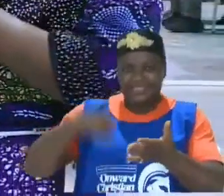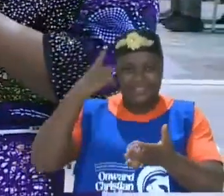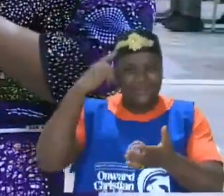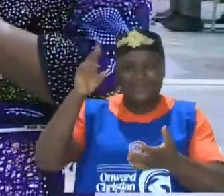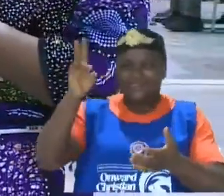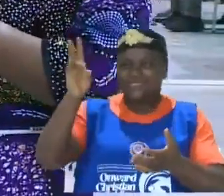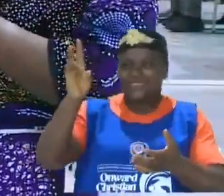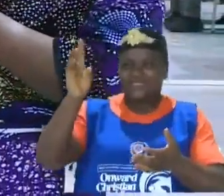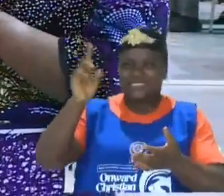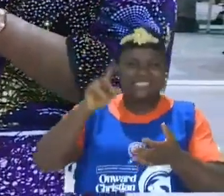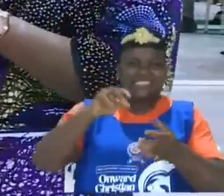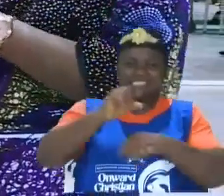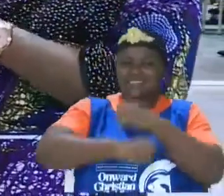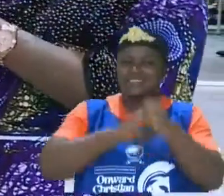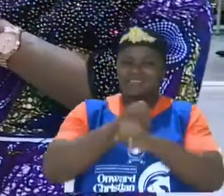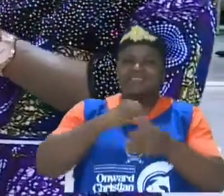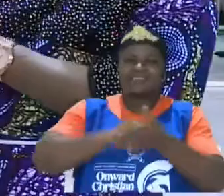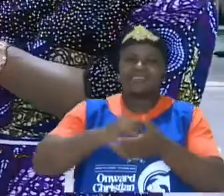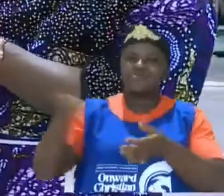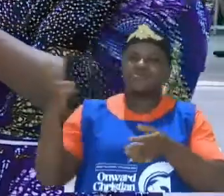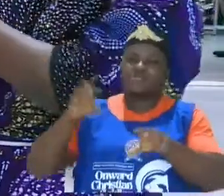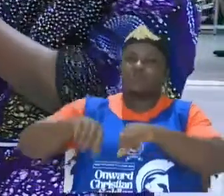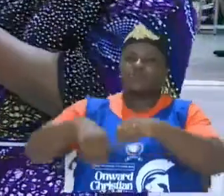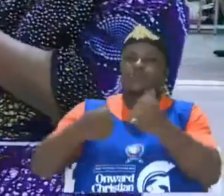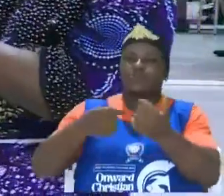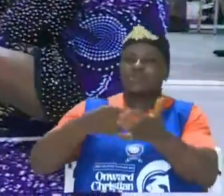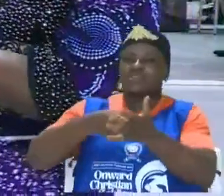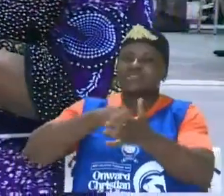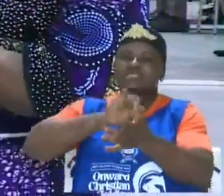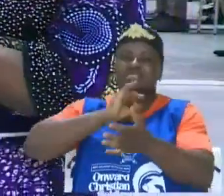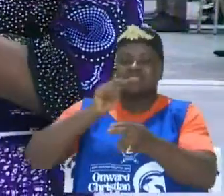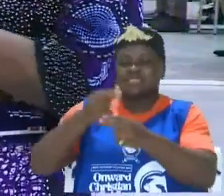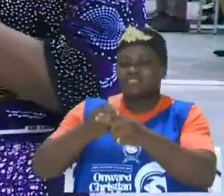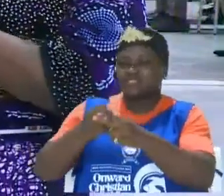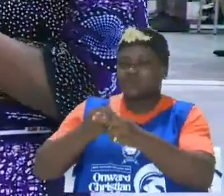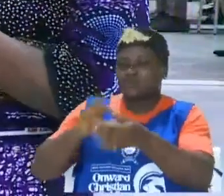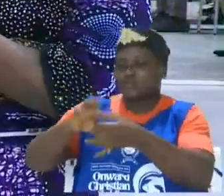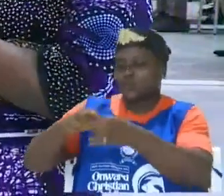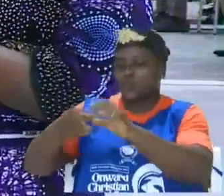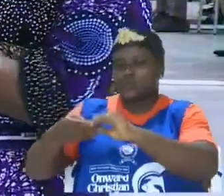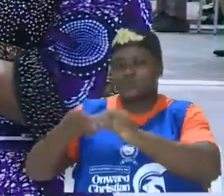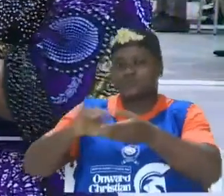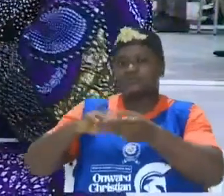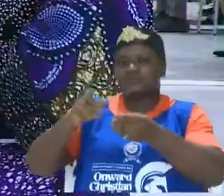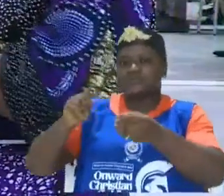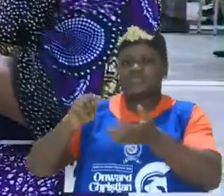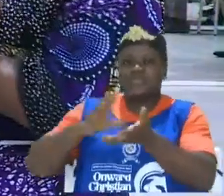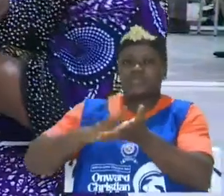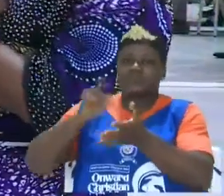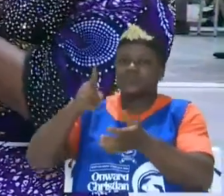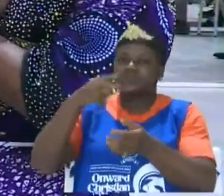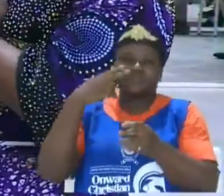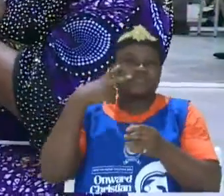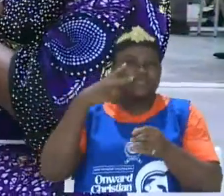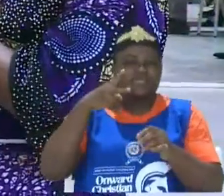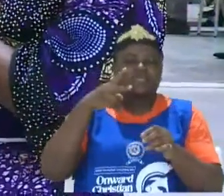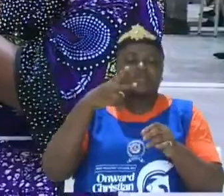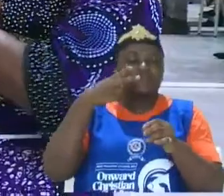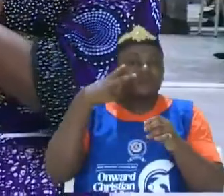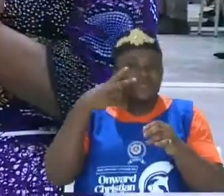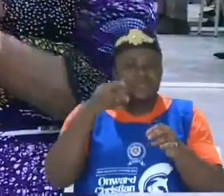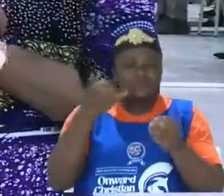that was broken. This is the short story. The glory you see today has a story behind